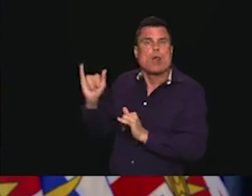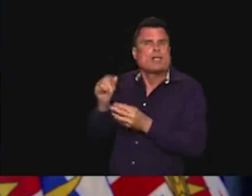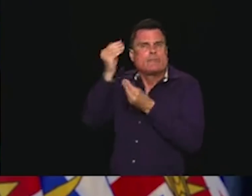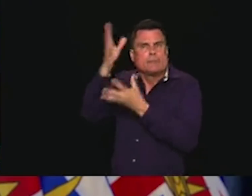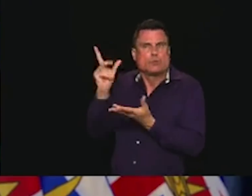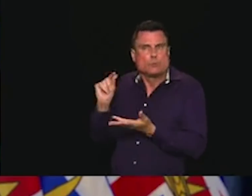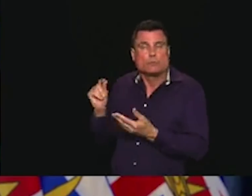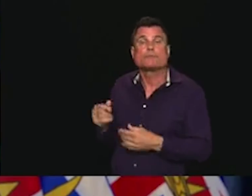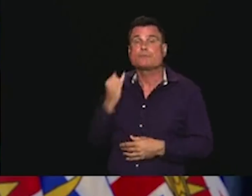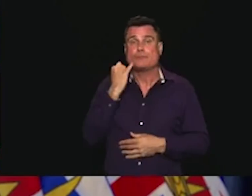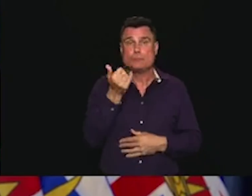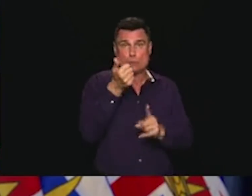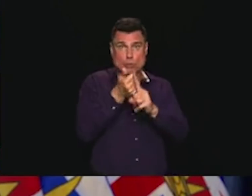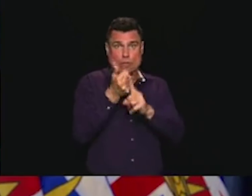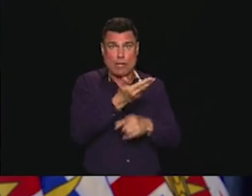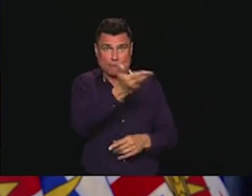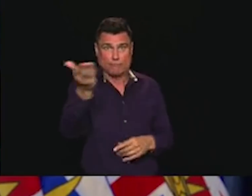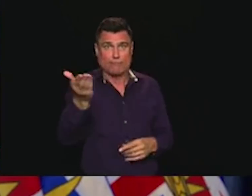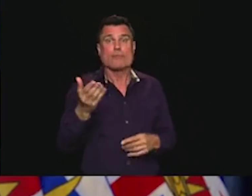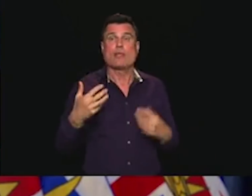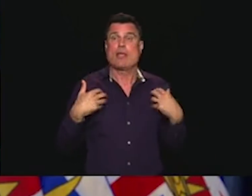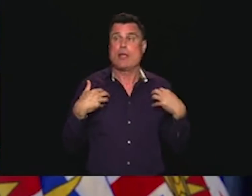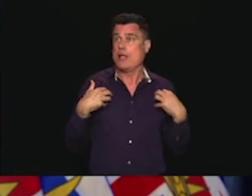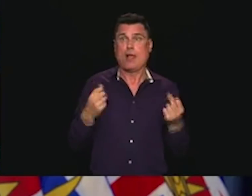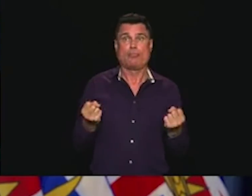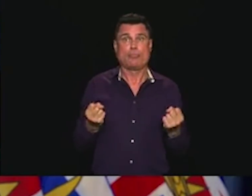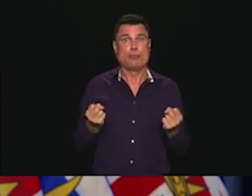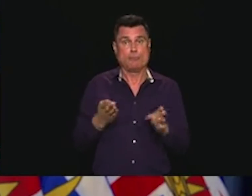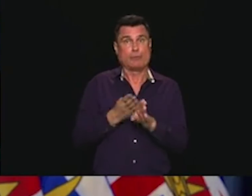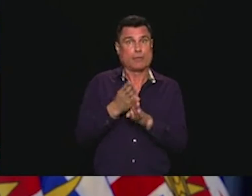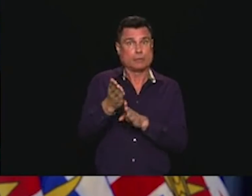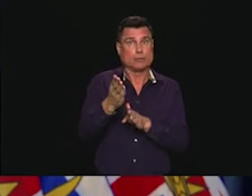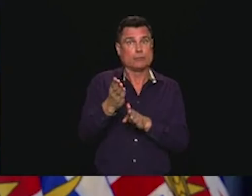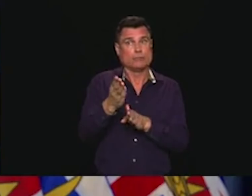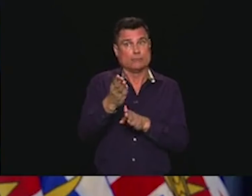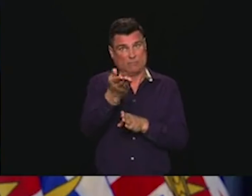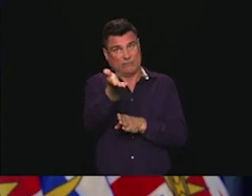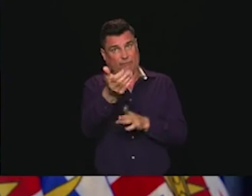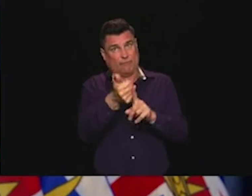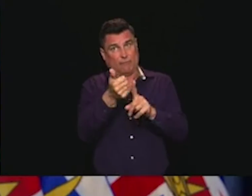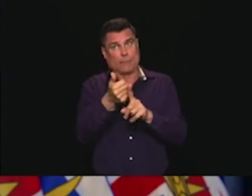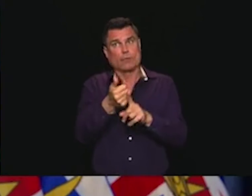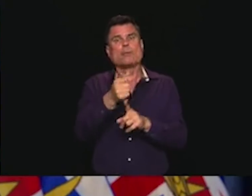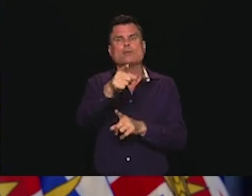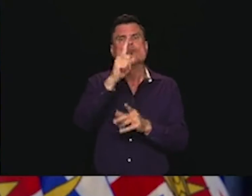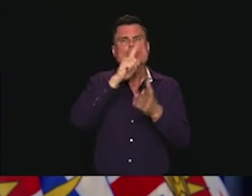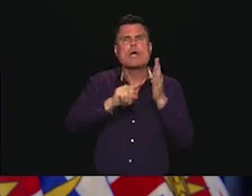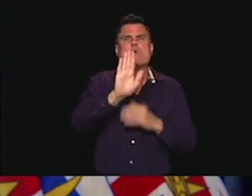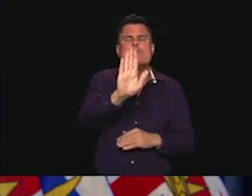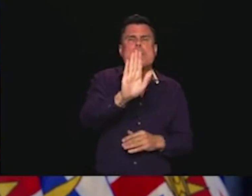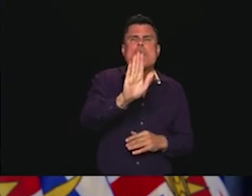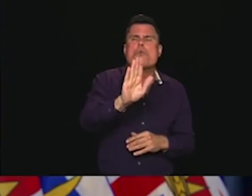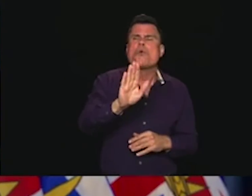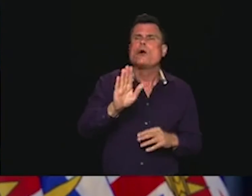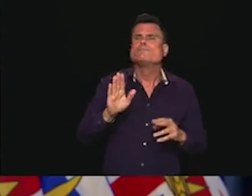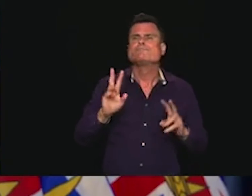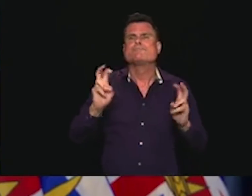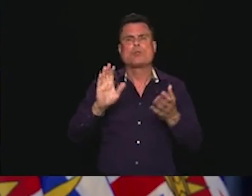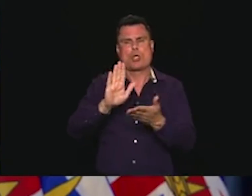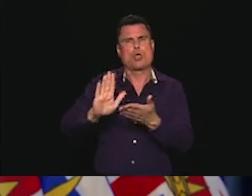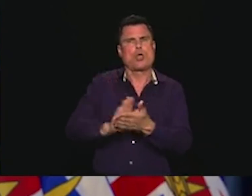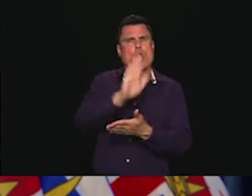are very good at this. This is the work that they do to support you in this, and to talk to WorkSafe BC. And then